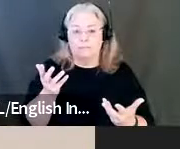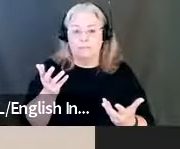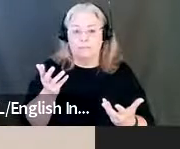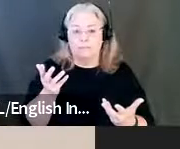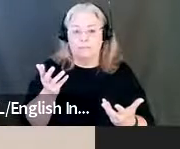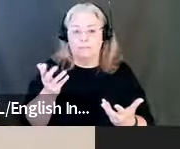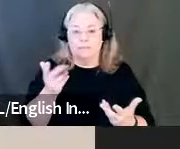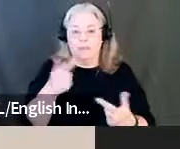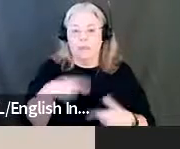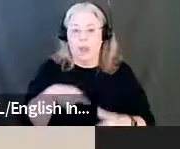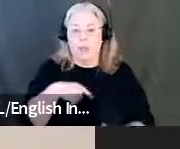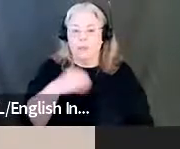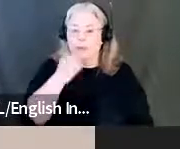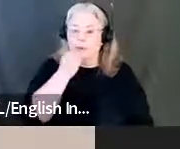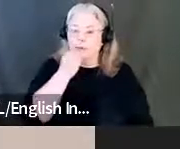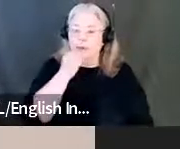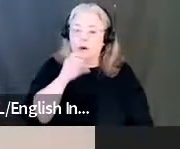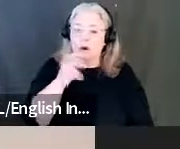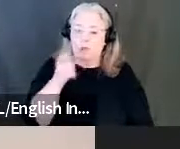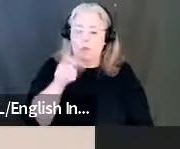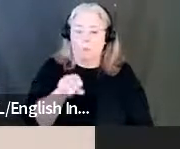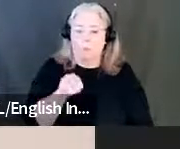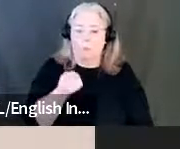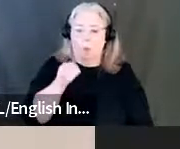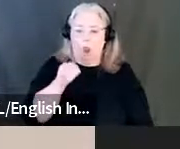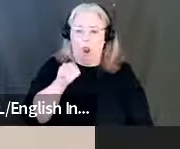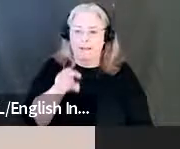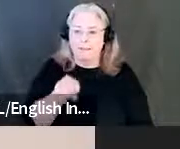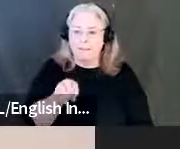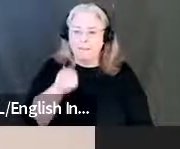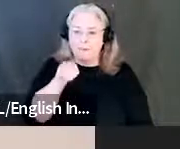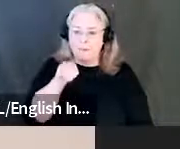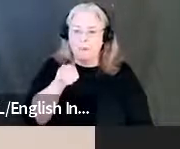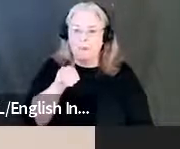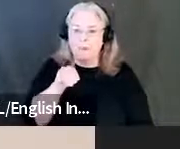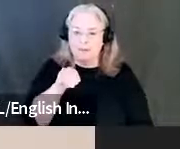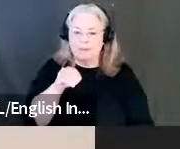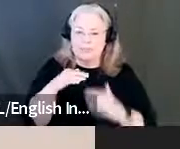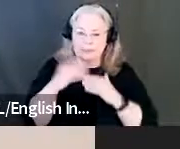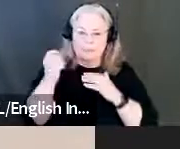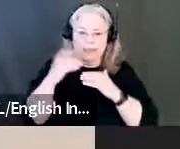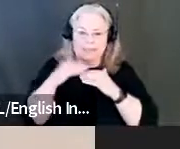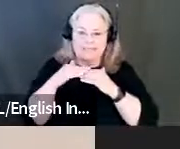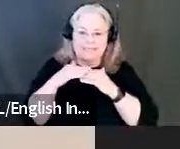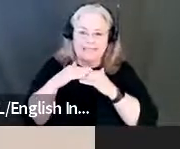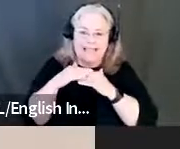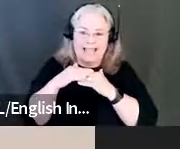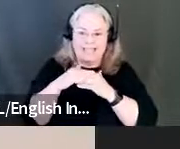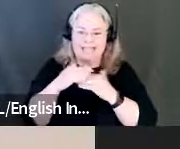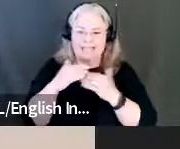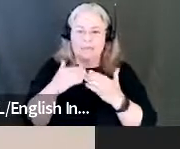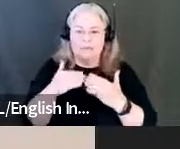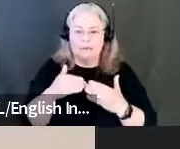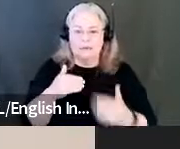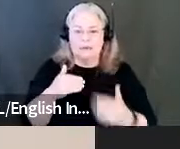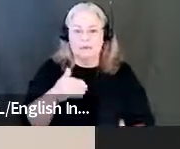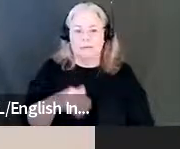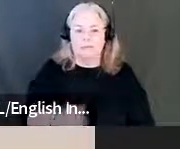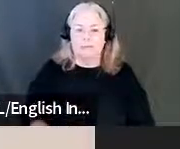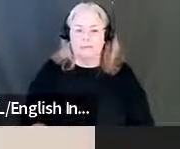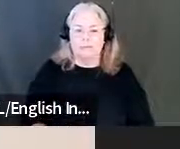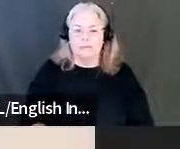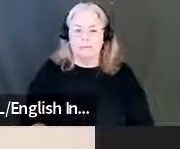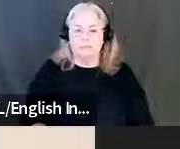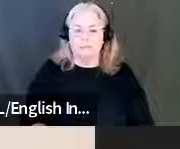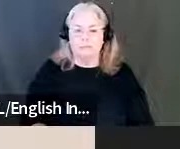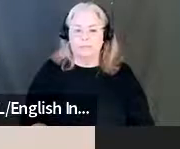As I'm eating it, I'm just gradually pulling it towards me, and it slides very easily, but yet maintains enough tension on it